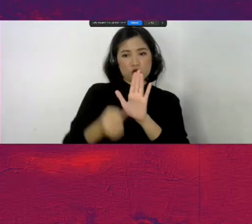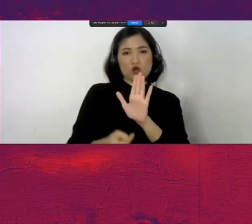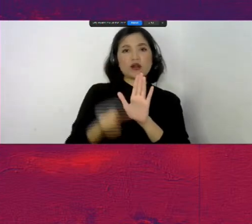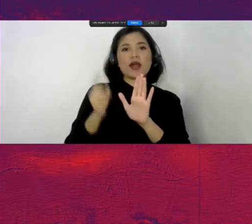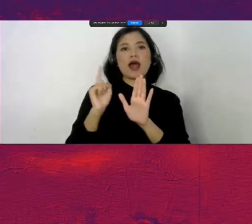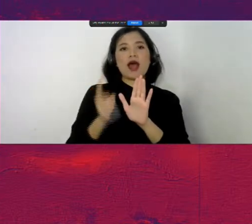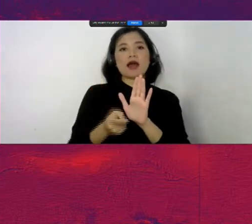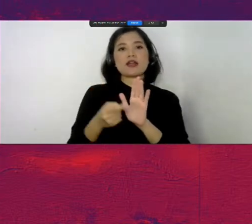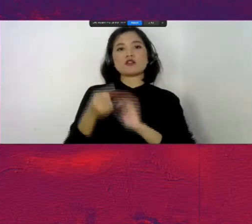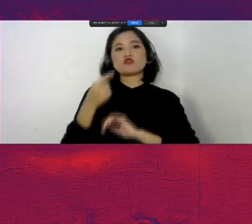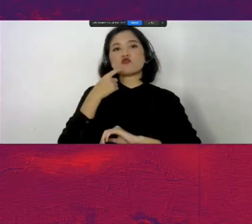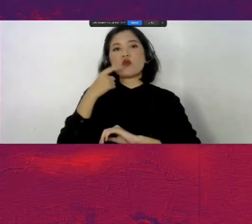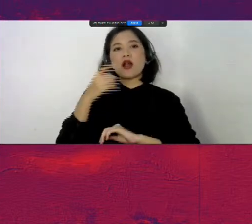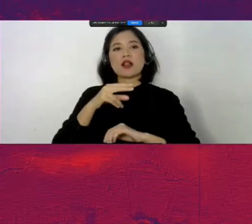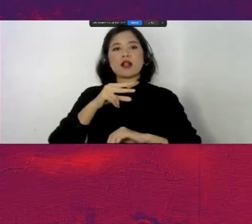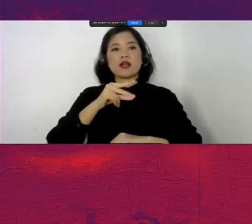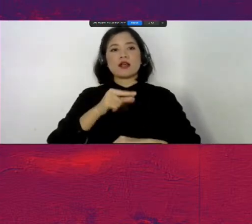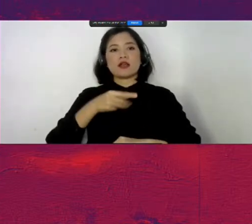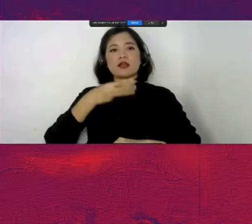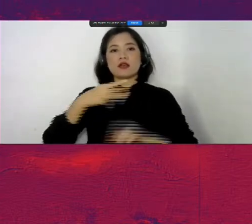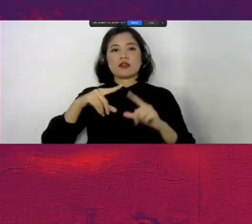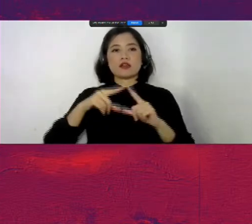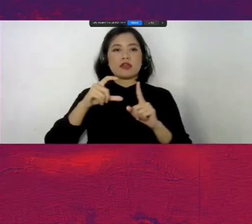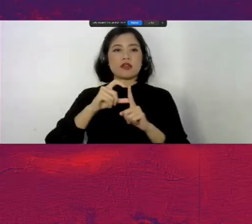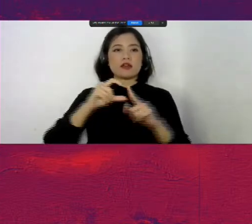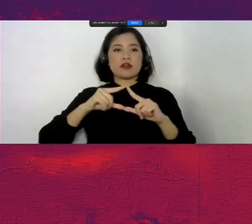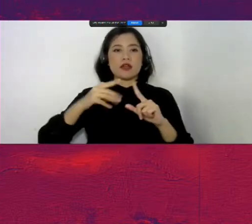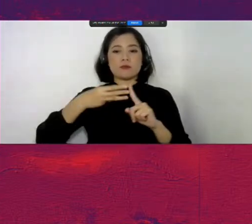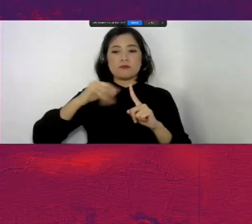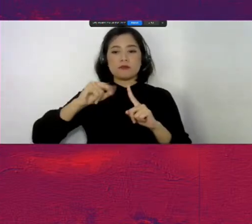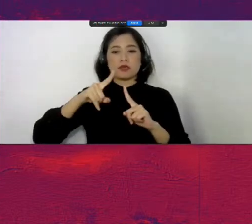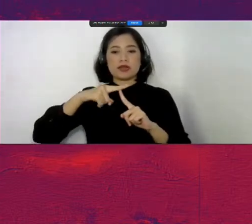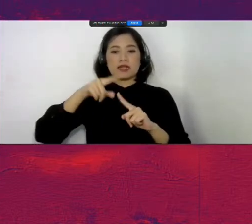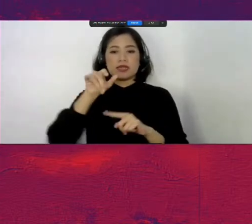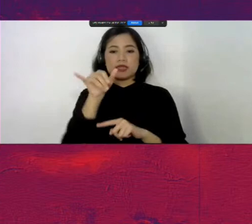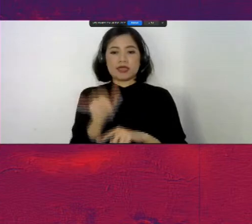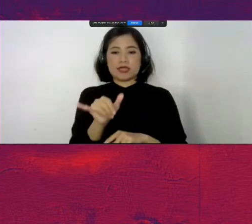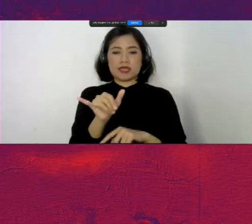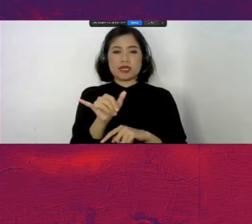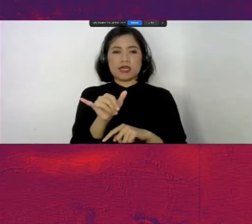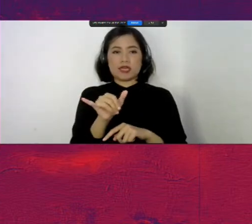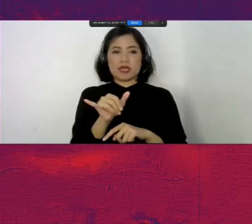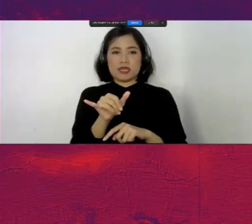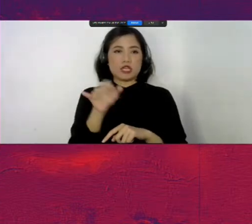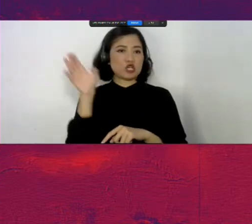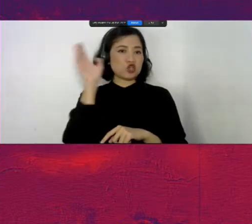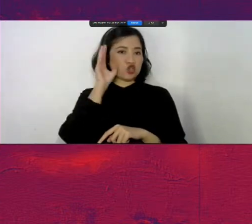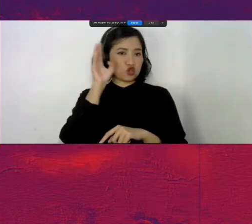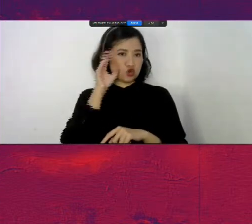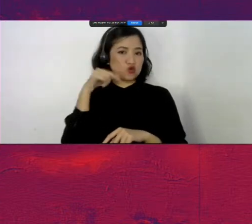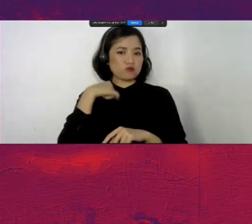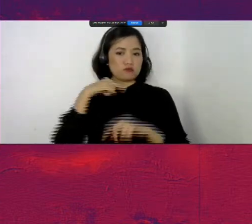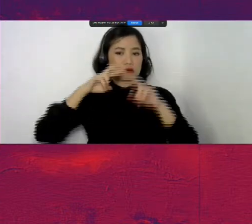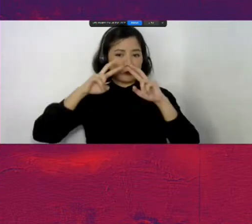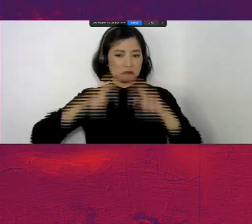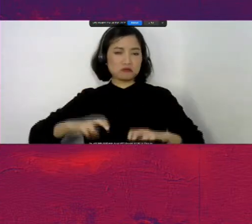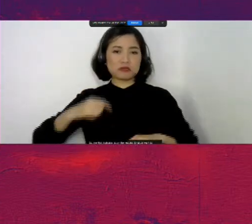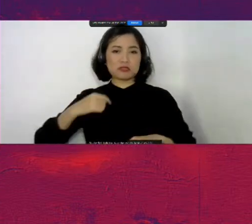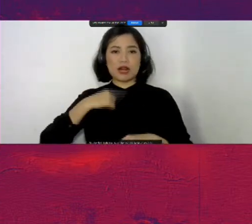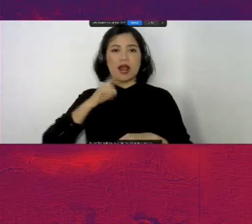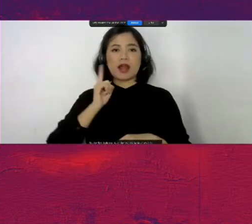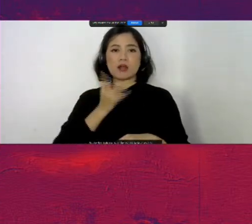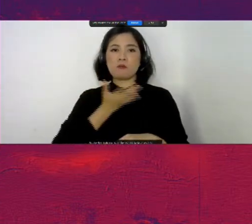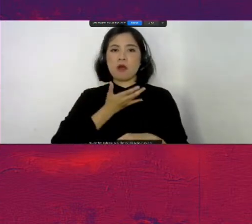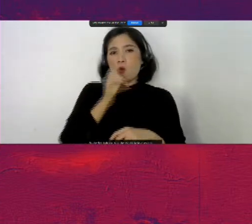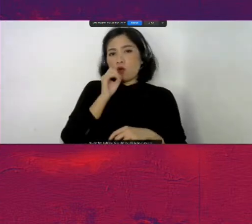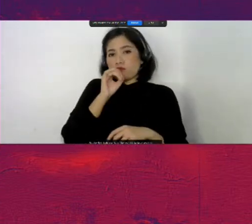Yeah. So from from my own research, which deals to answer the research question,